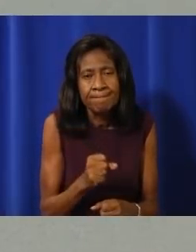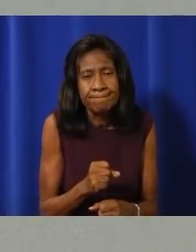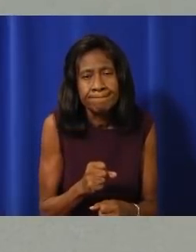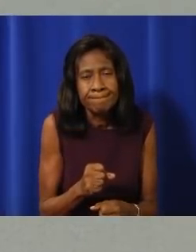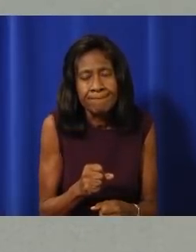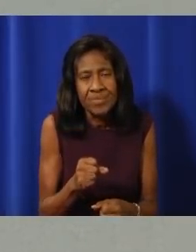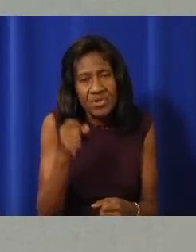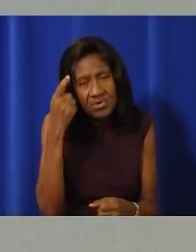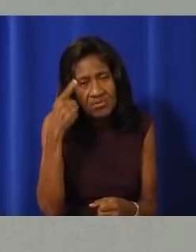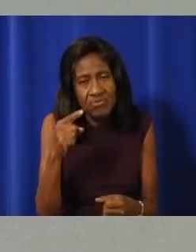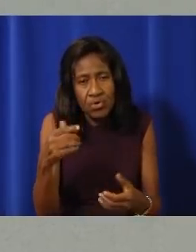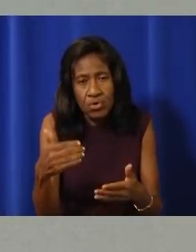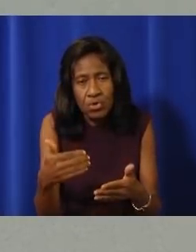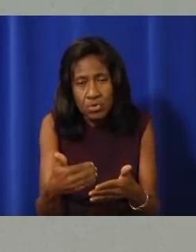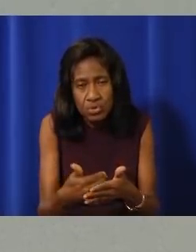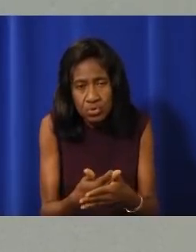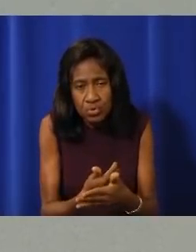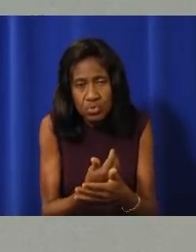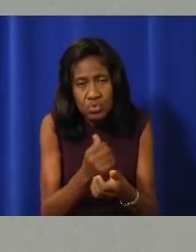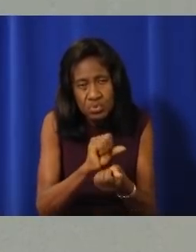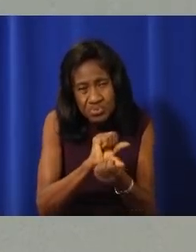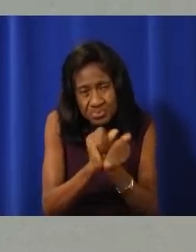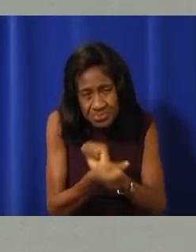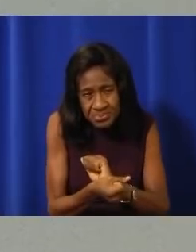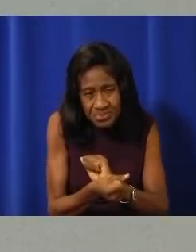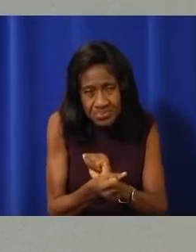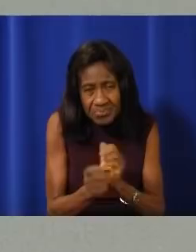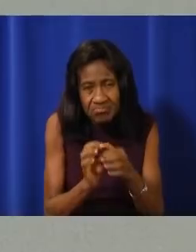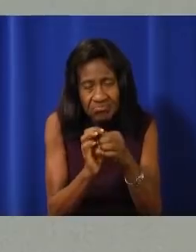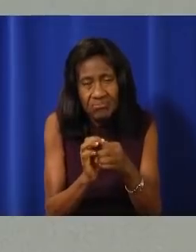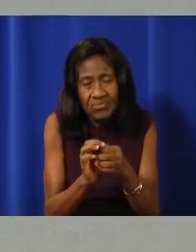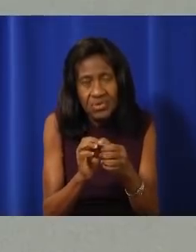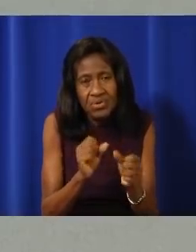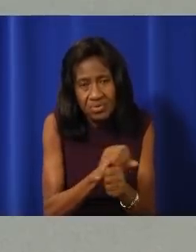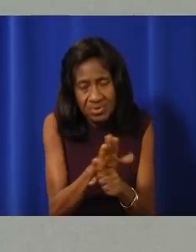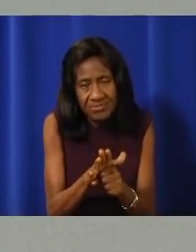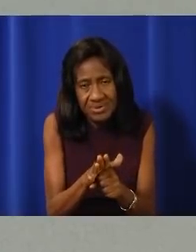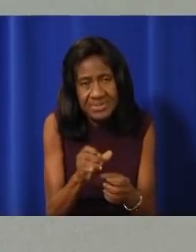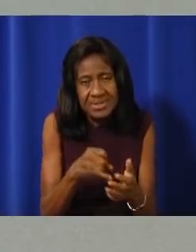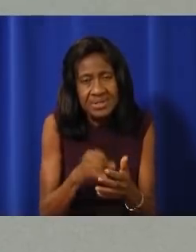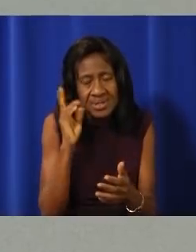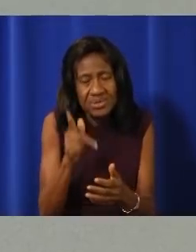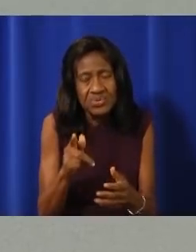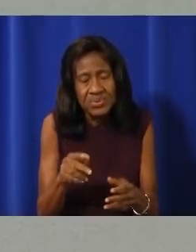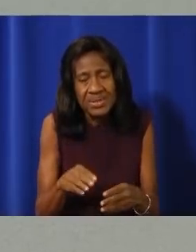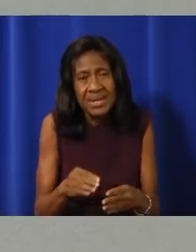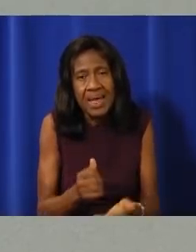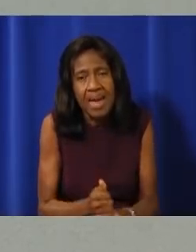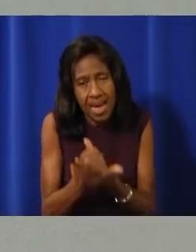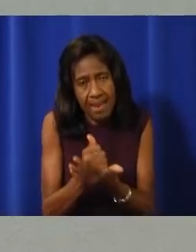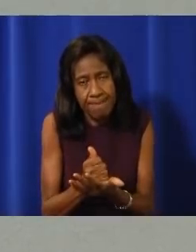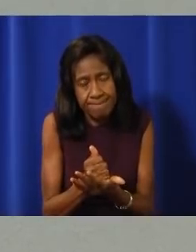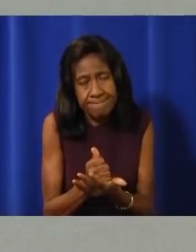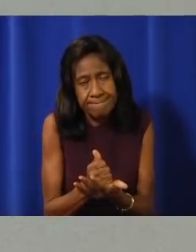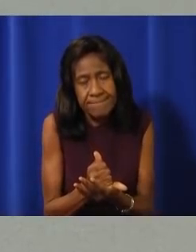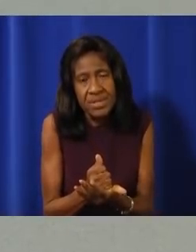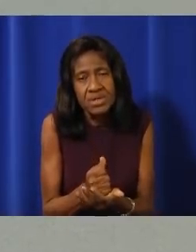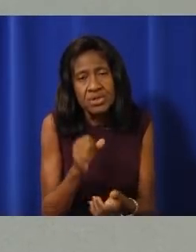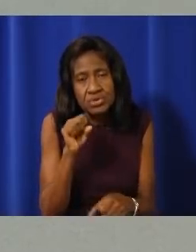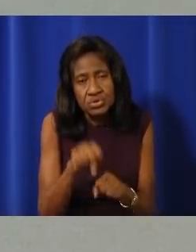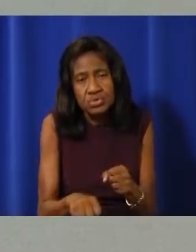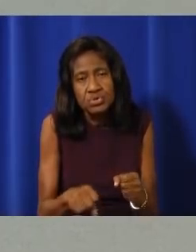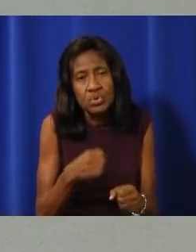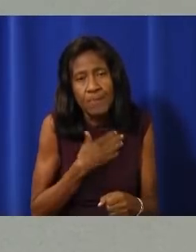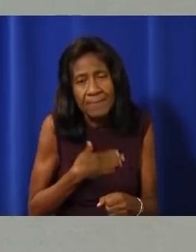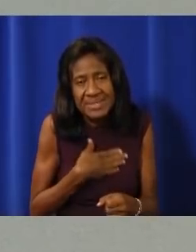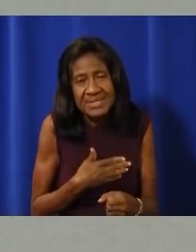even for new variants, a high percentage of vaccine uptake will give us a very strong firebreak effect. So please do continue to